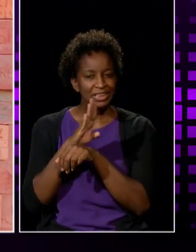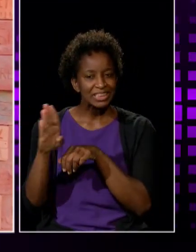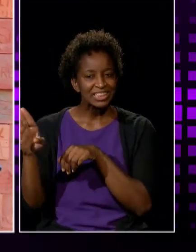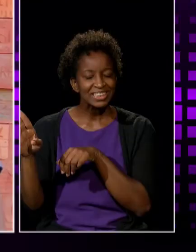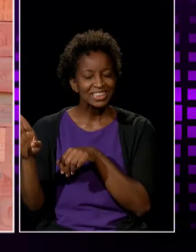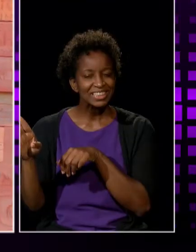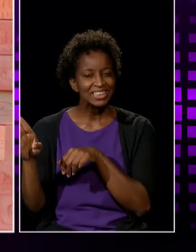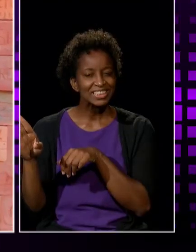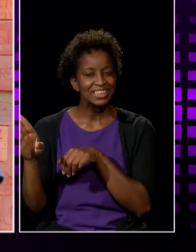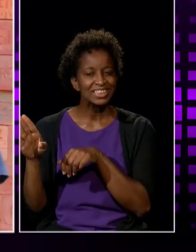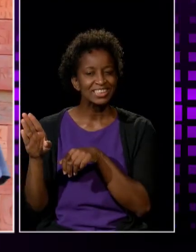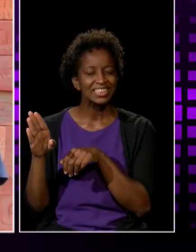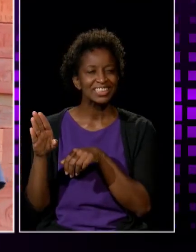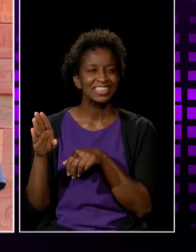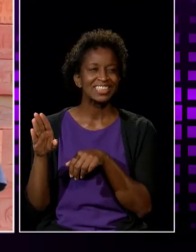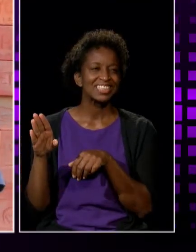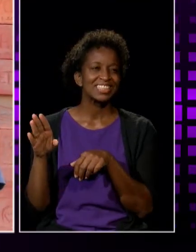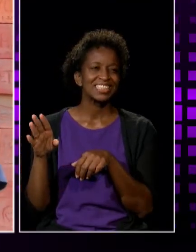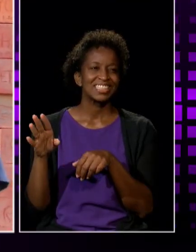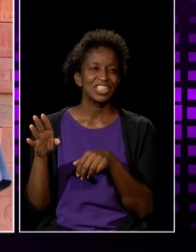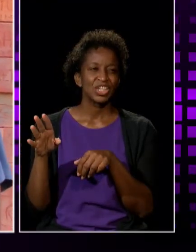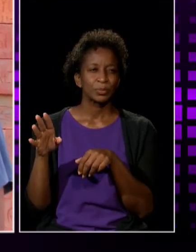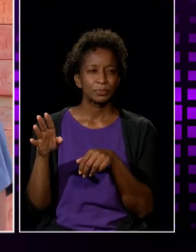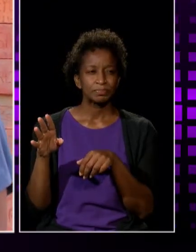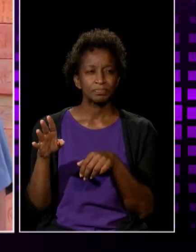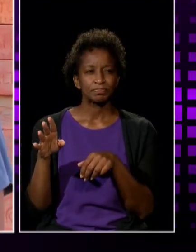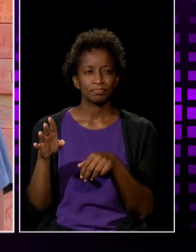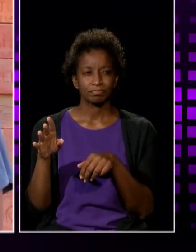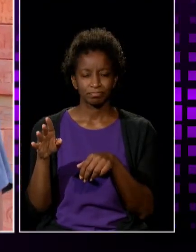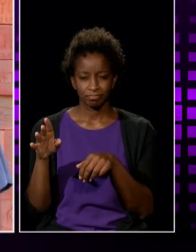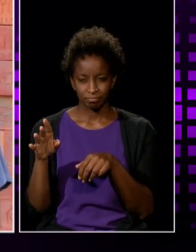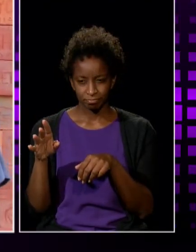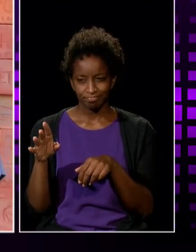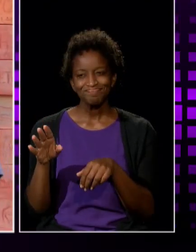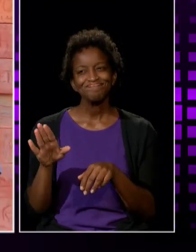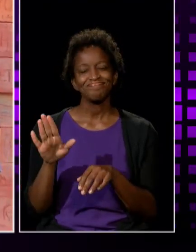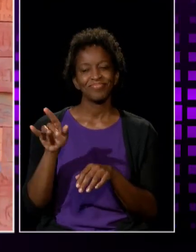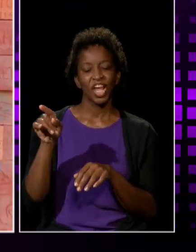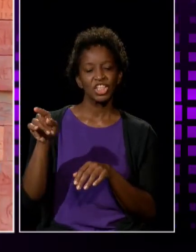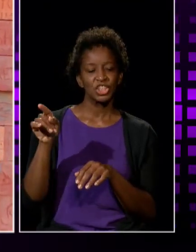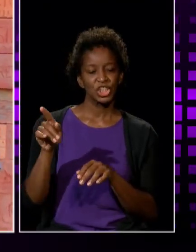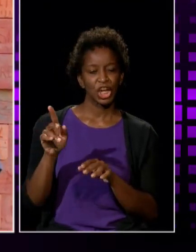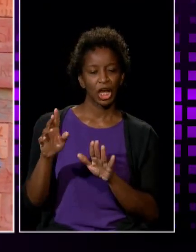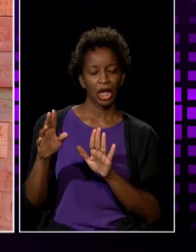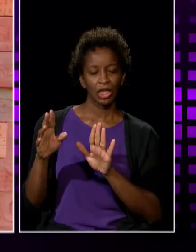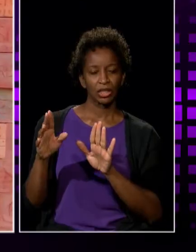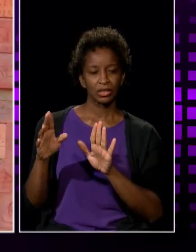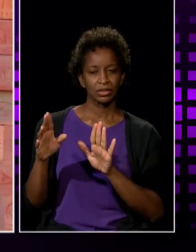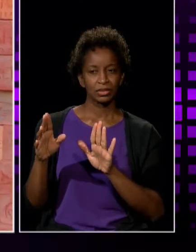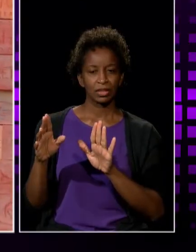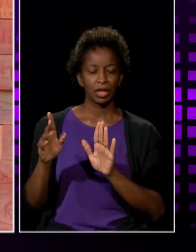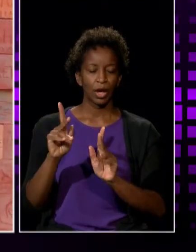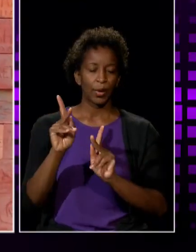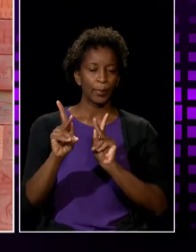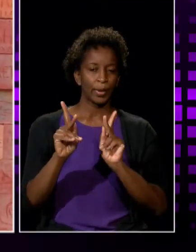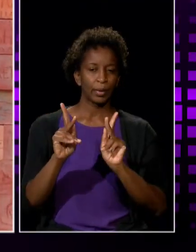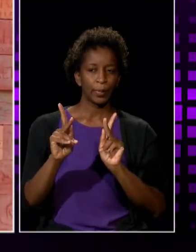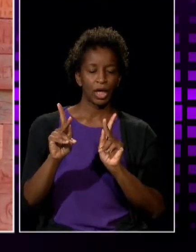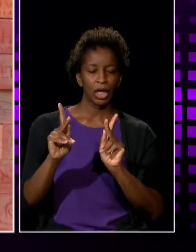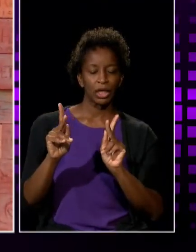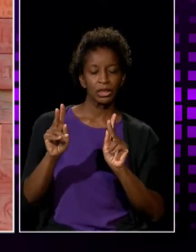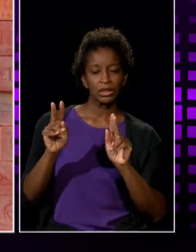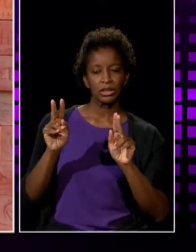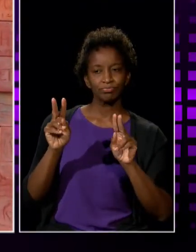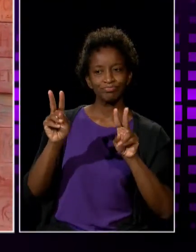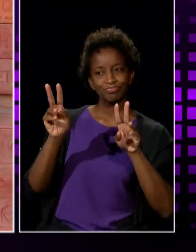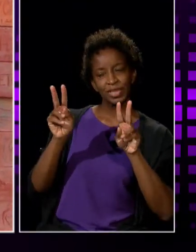is capable of keeping her image completely clean, and that will bring shame towards Barbados, which I